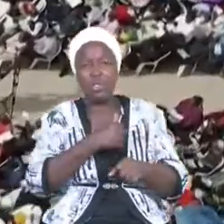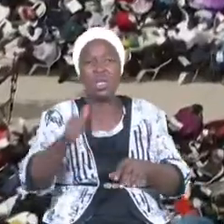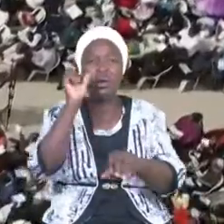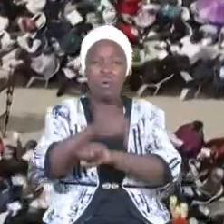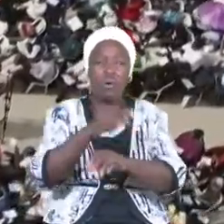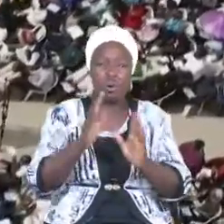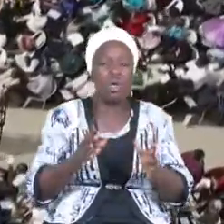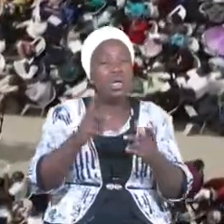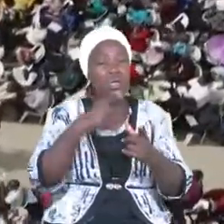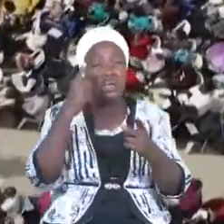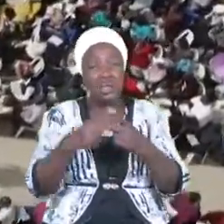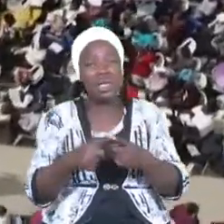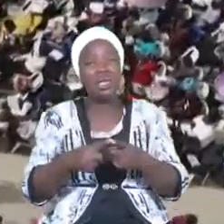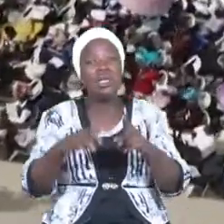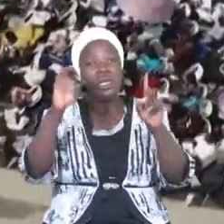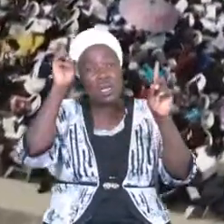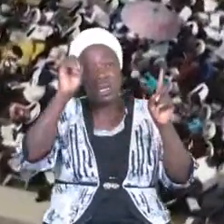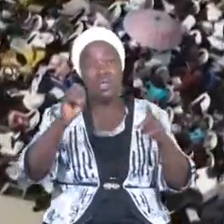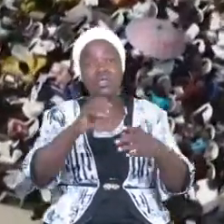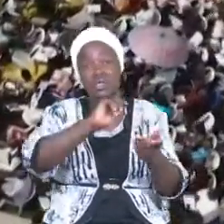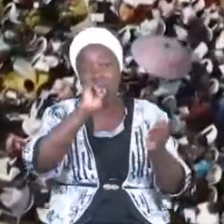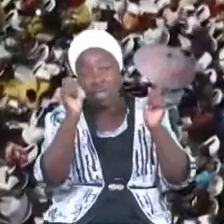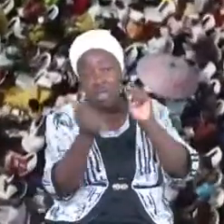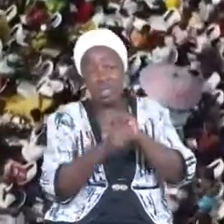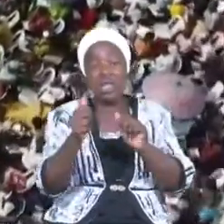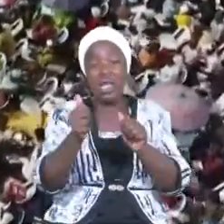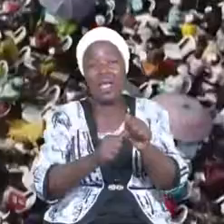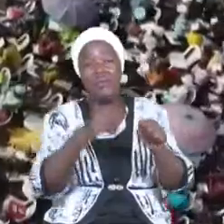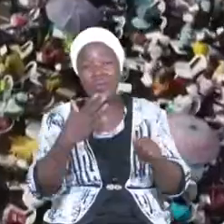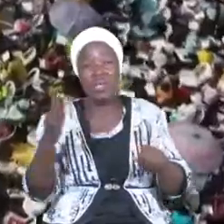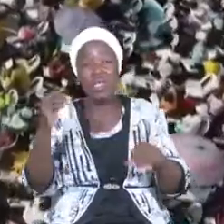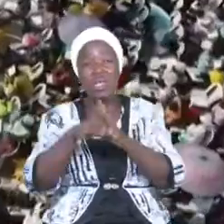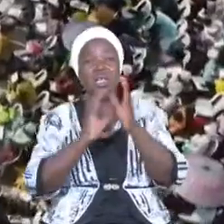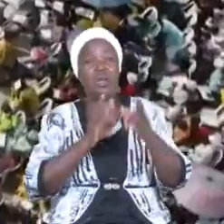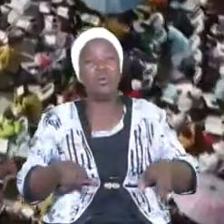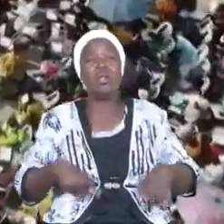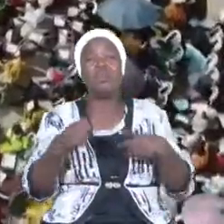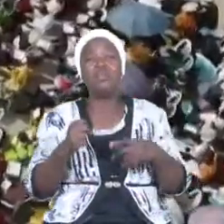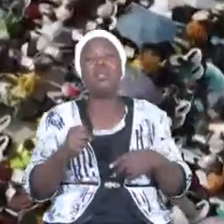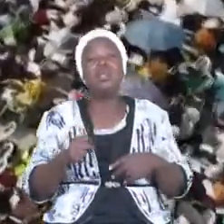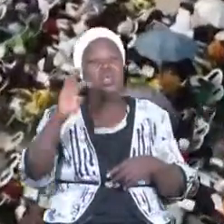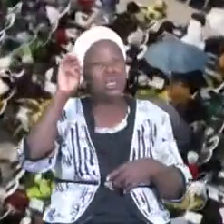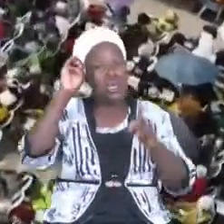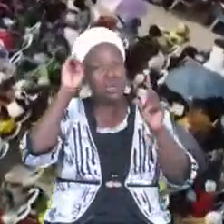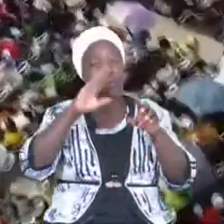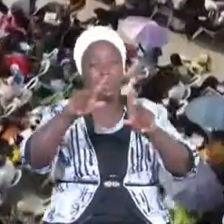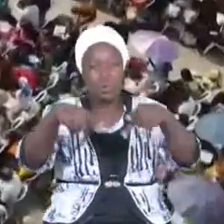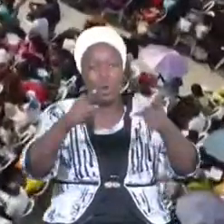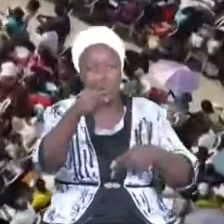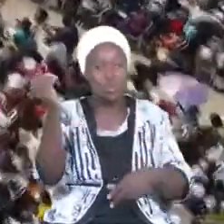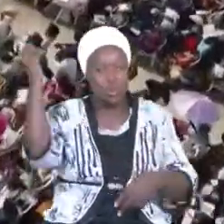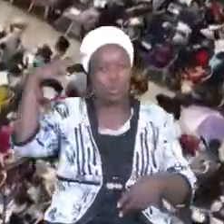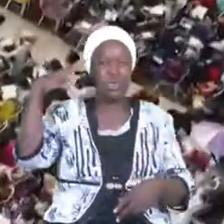he changes everything in our lives. He'll supply you grace.